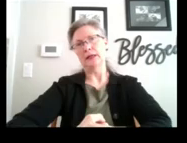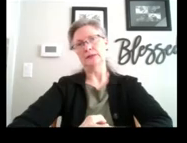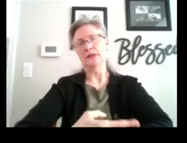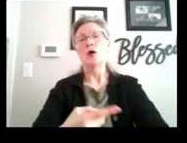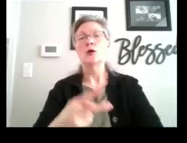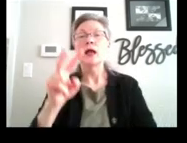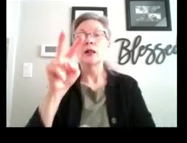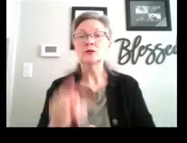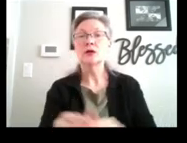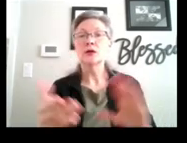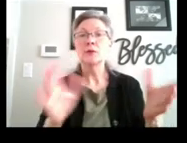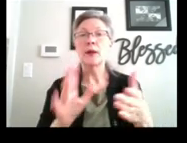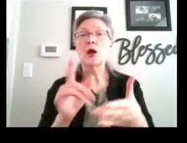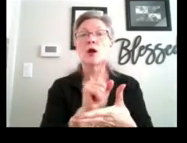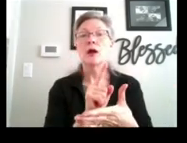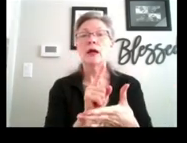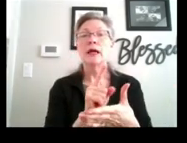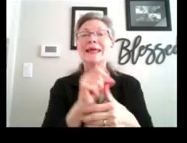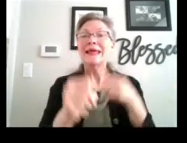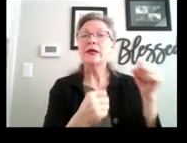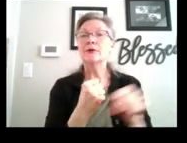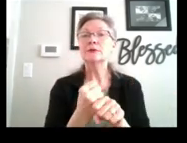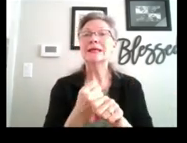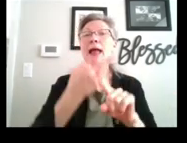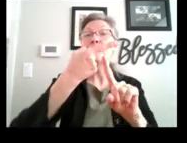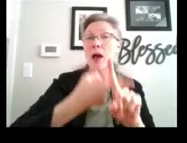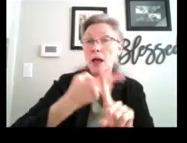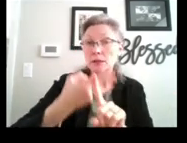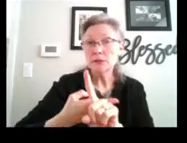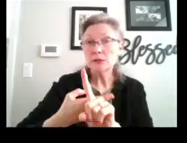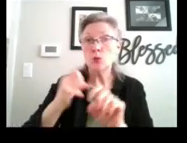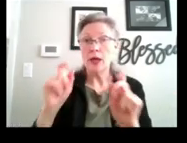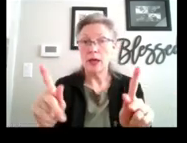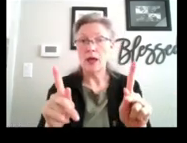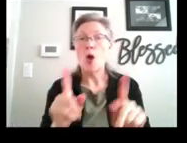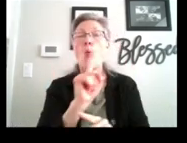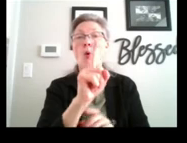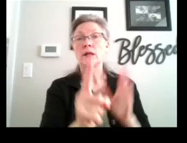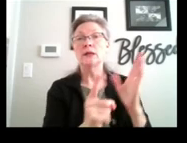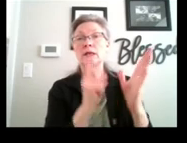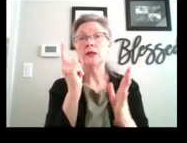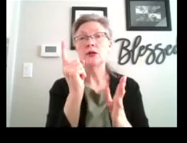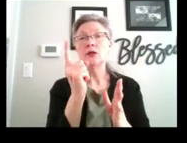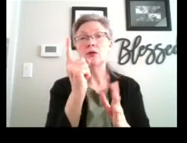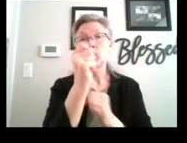here and compare years and months, right? I know 1 year